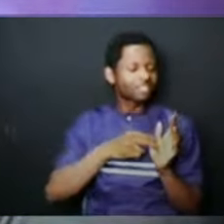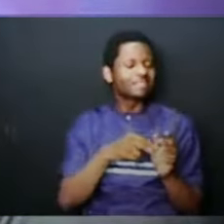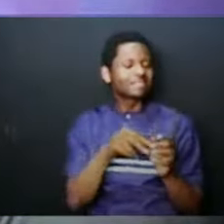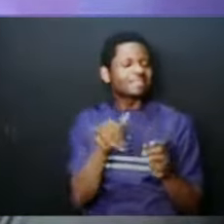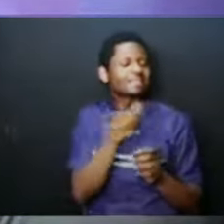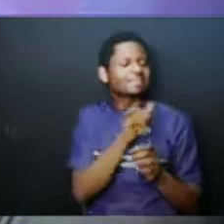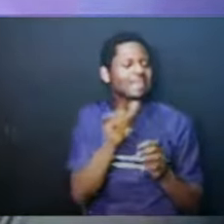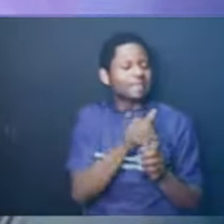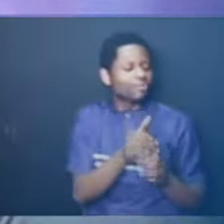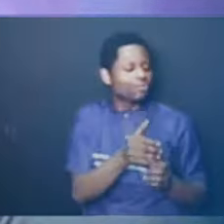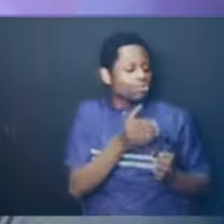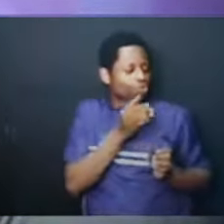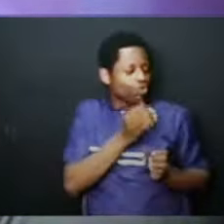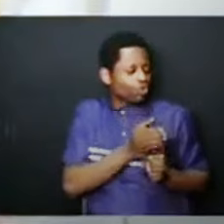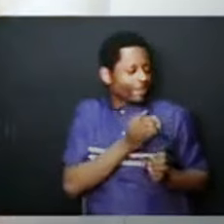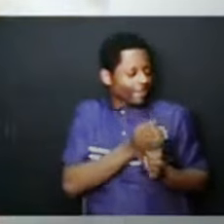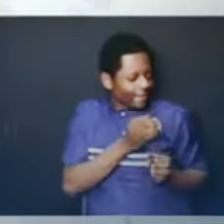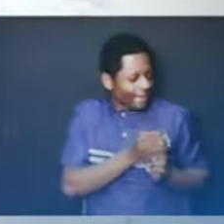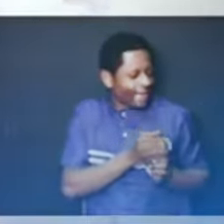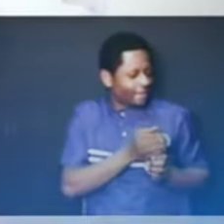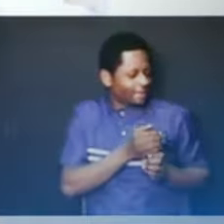grudge.